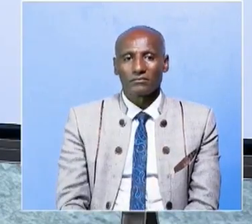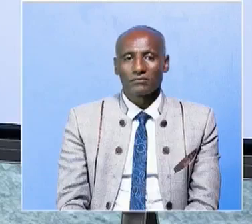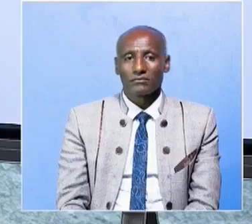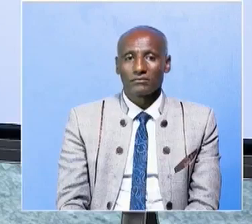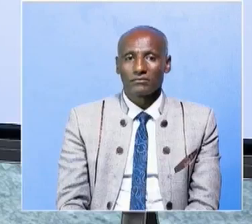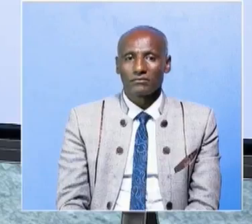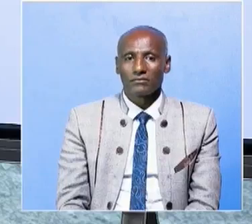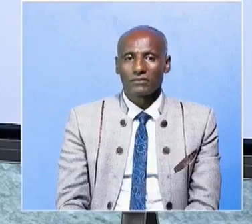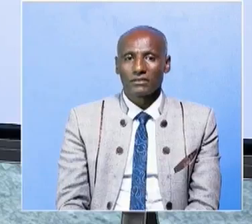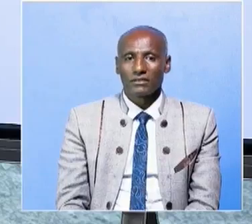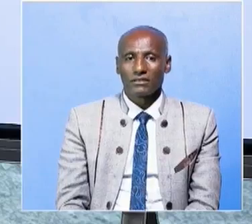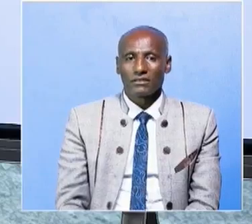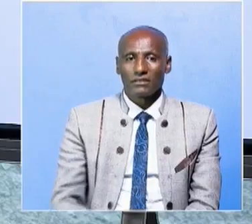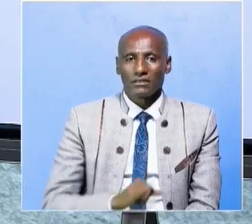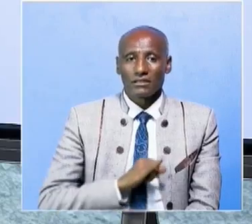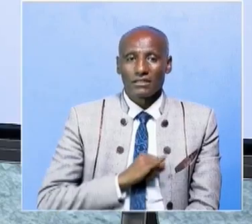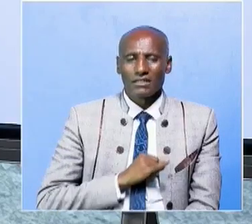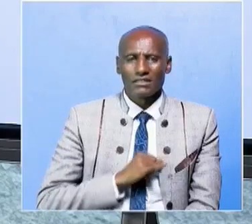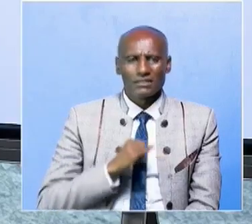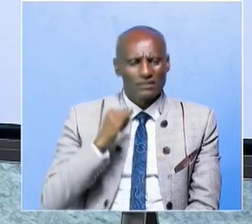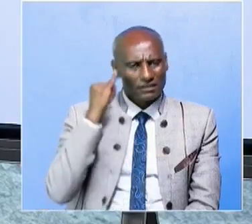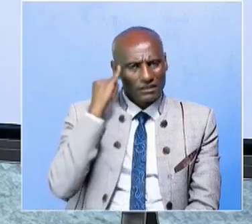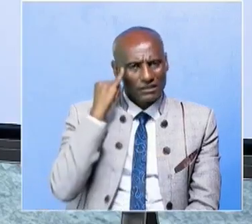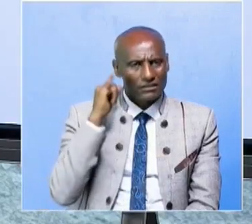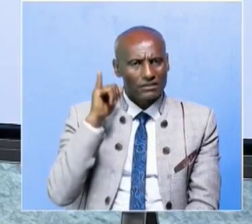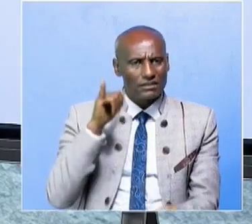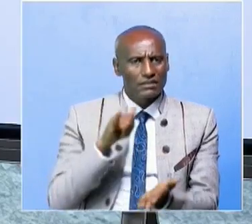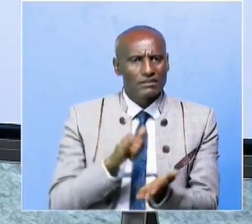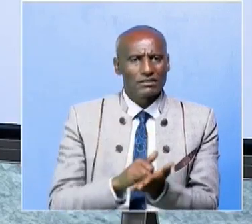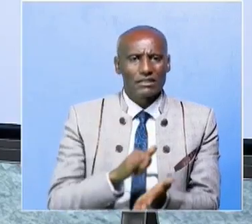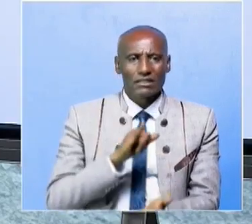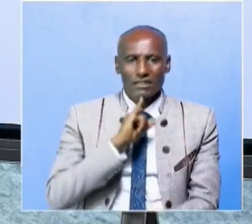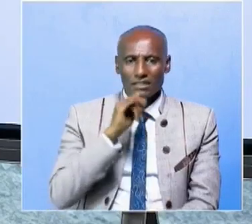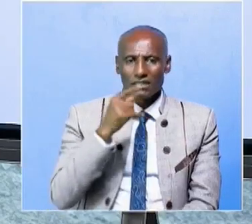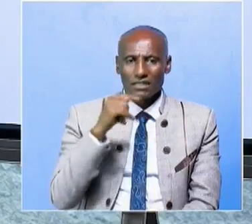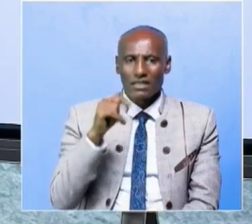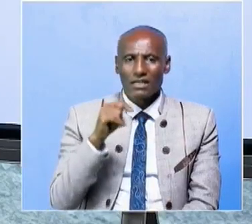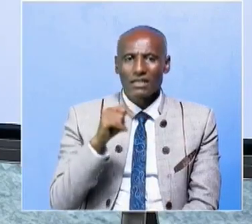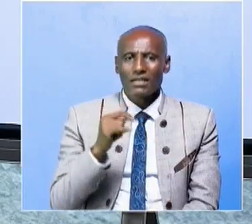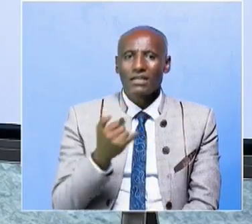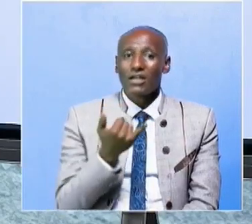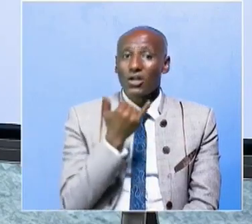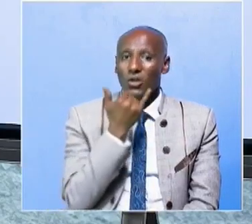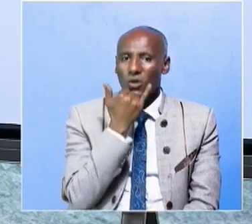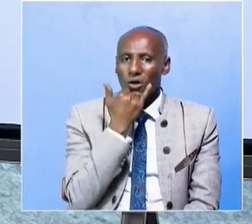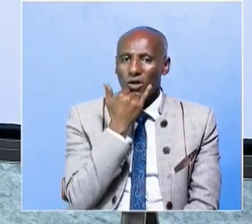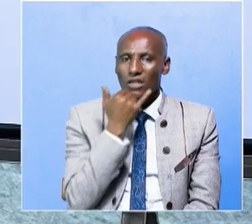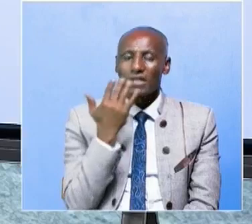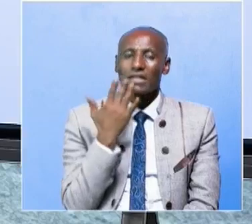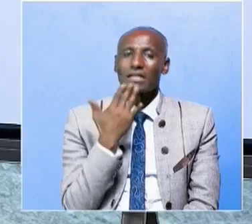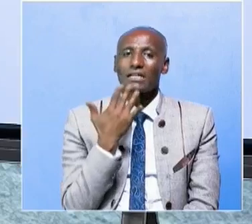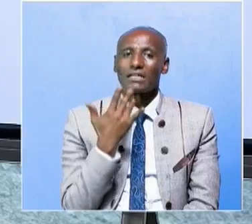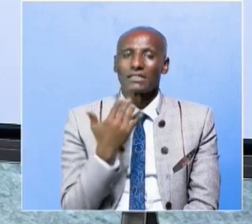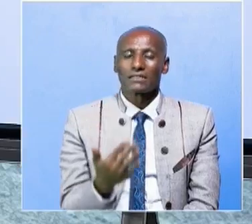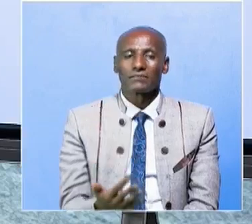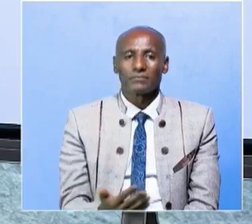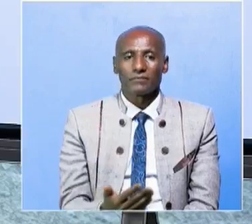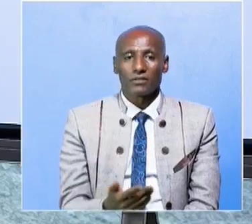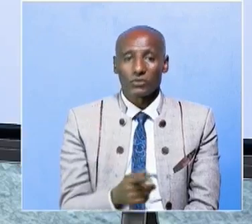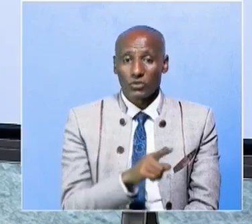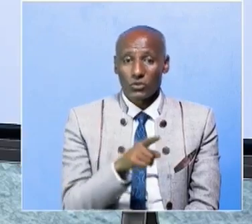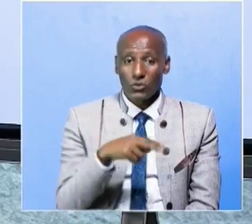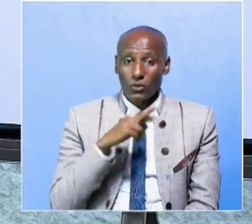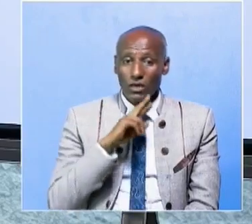think that is wrong. Or, I think that is the wrong color to choose. So you are giving a